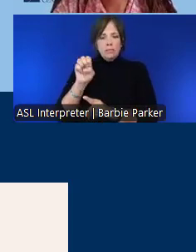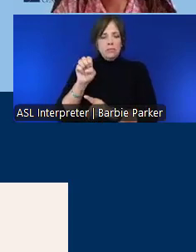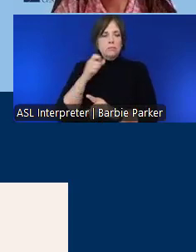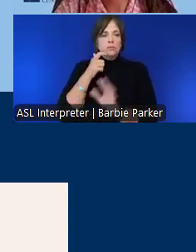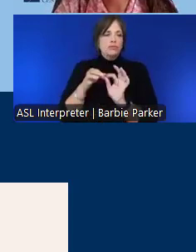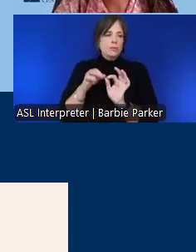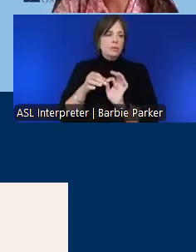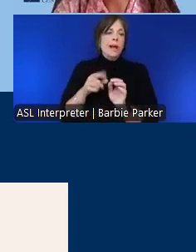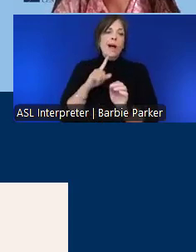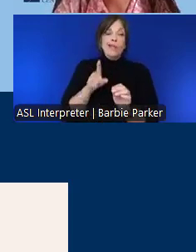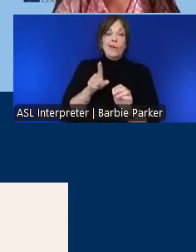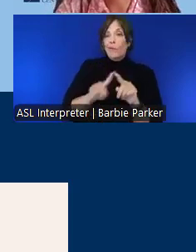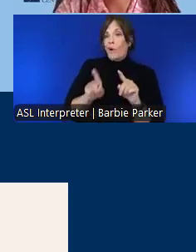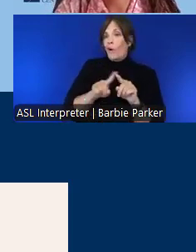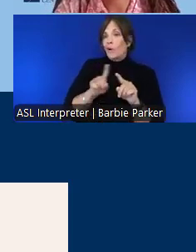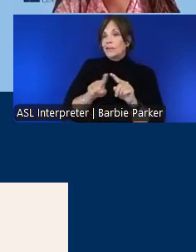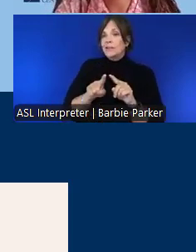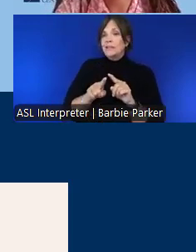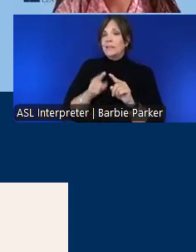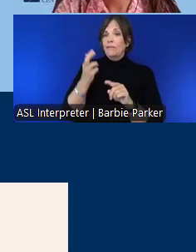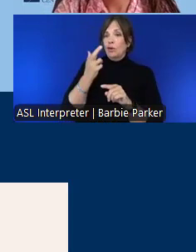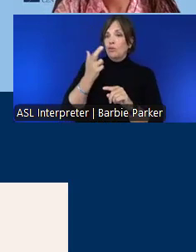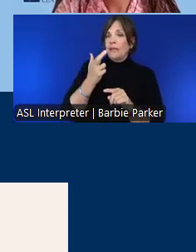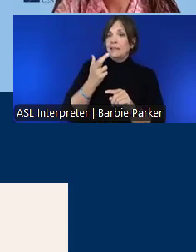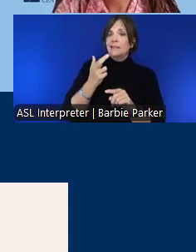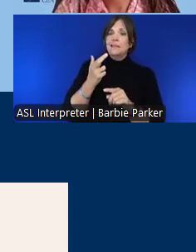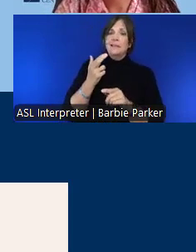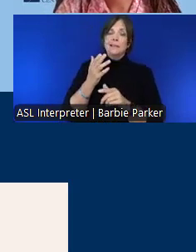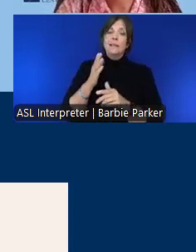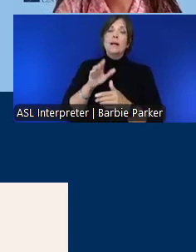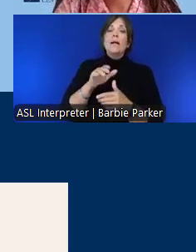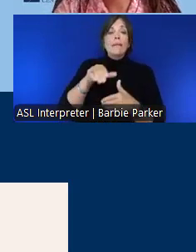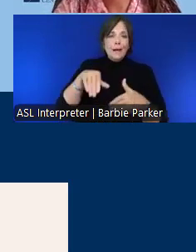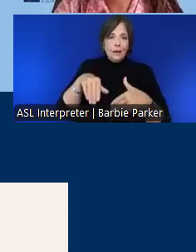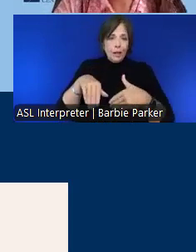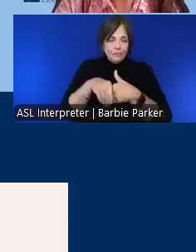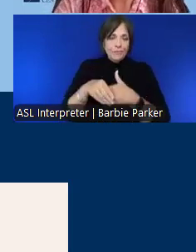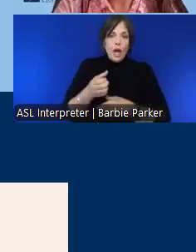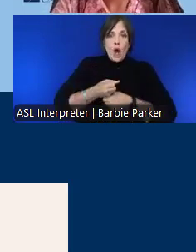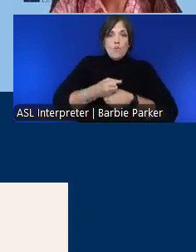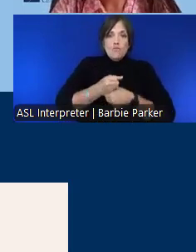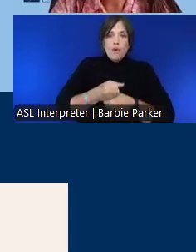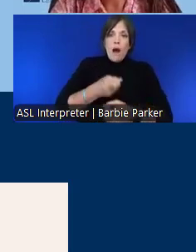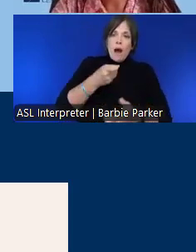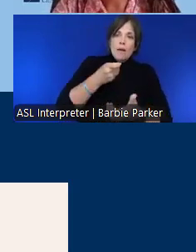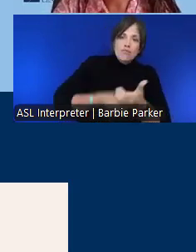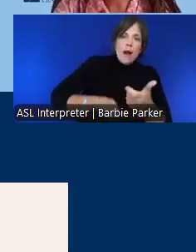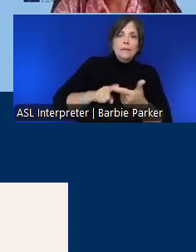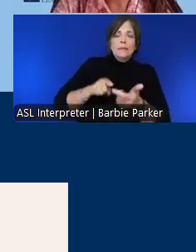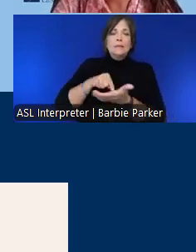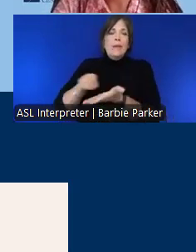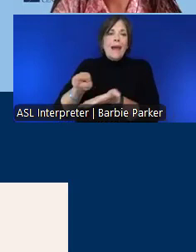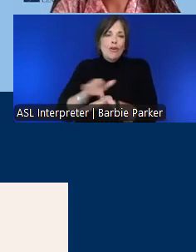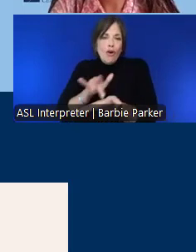or paying off a debt as being a reason that, you know, someone is being forced to marry. However, the